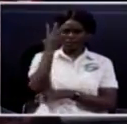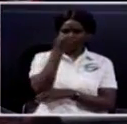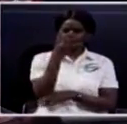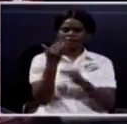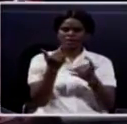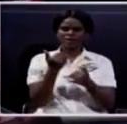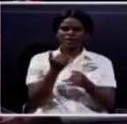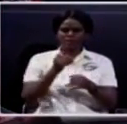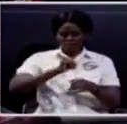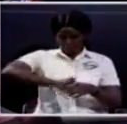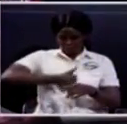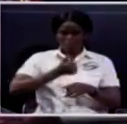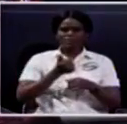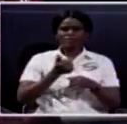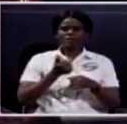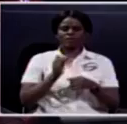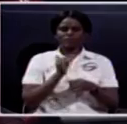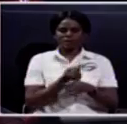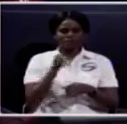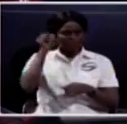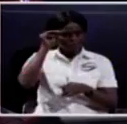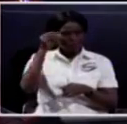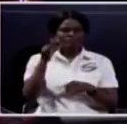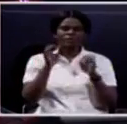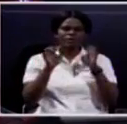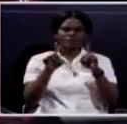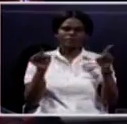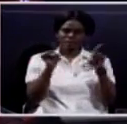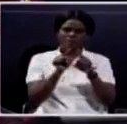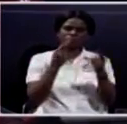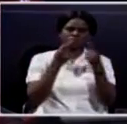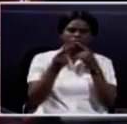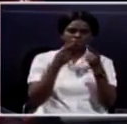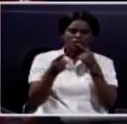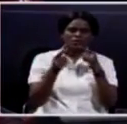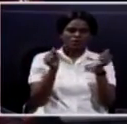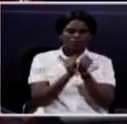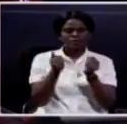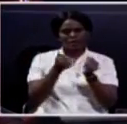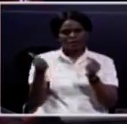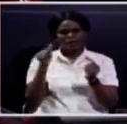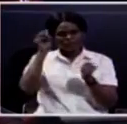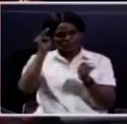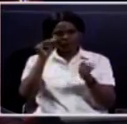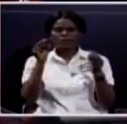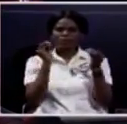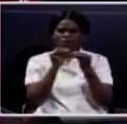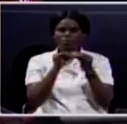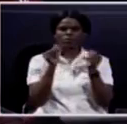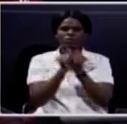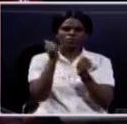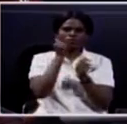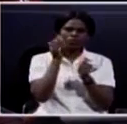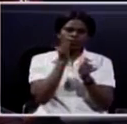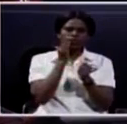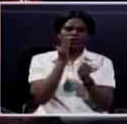it is upon ourselves as Ministry of Education to interact with the relevant ministries, especially Home Affairs,